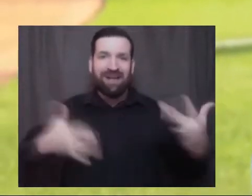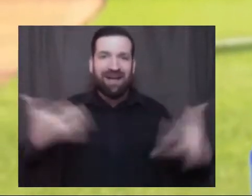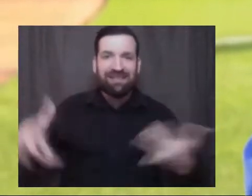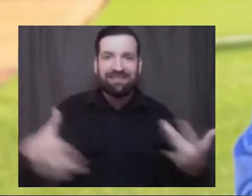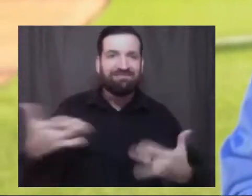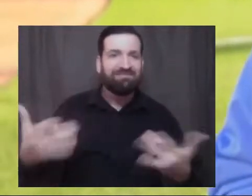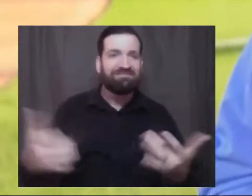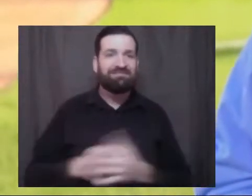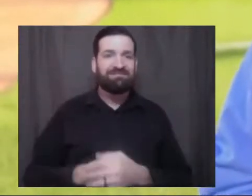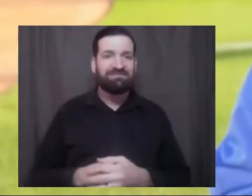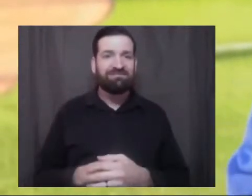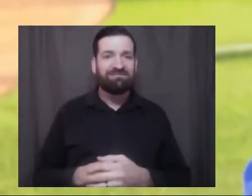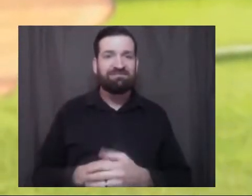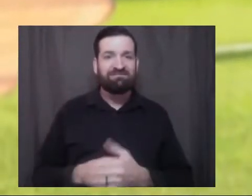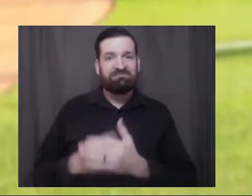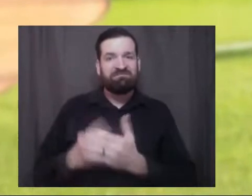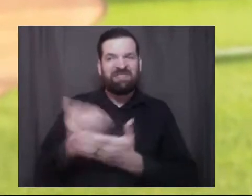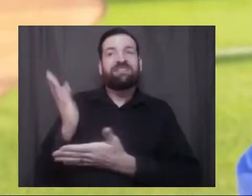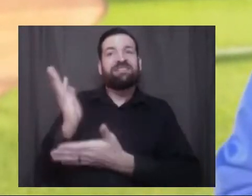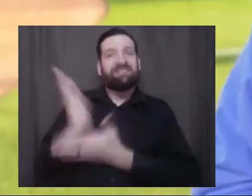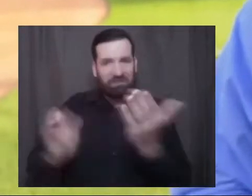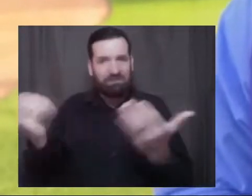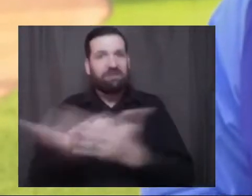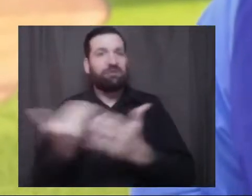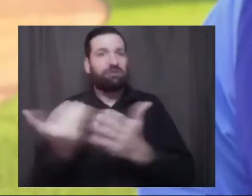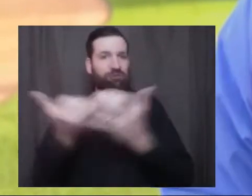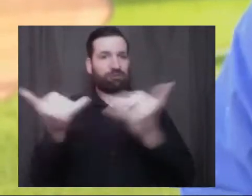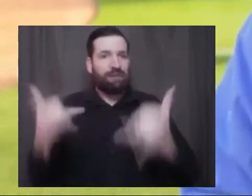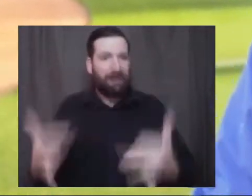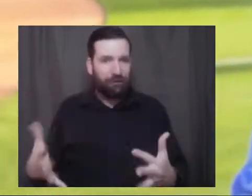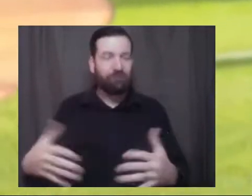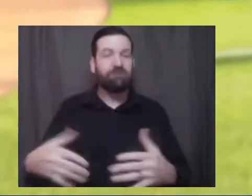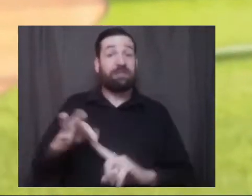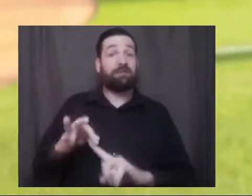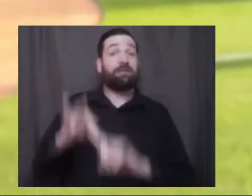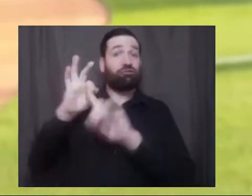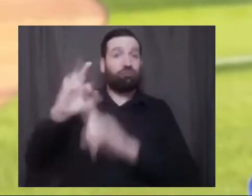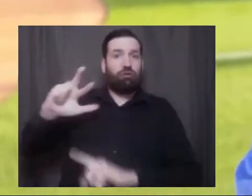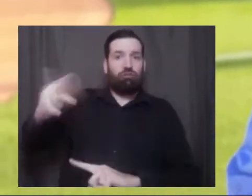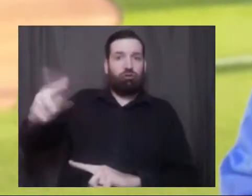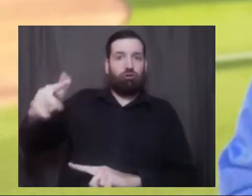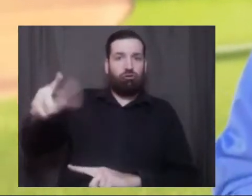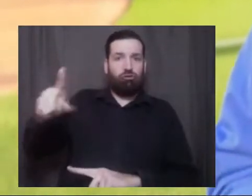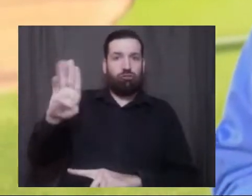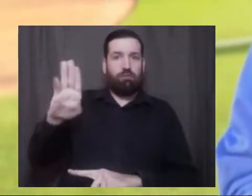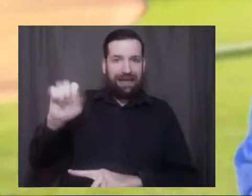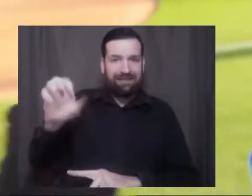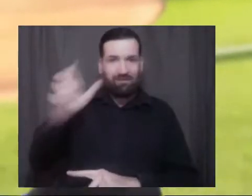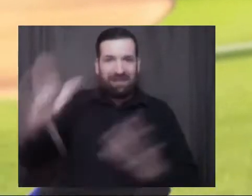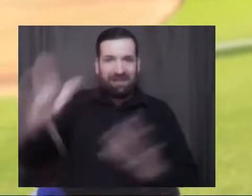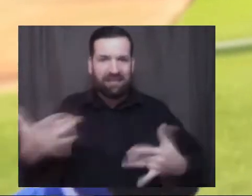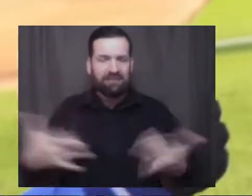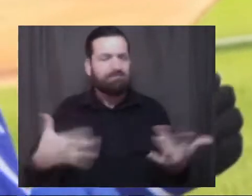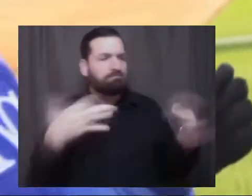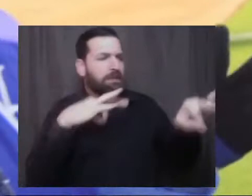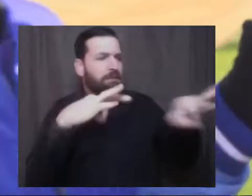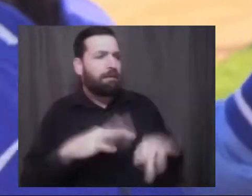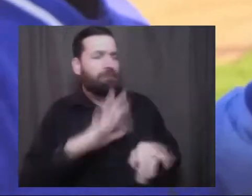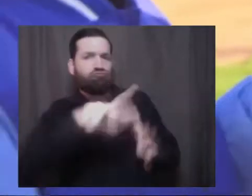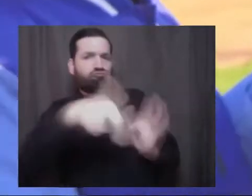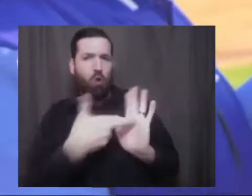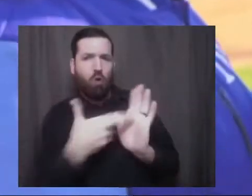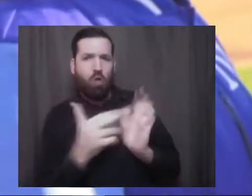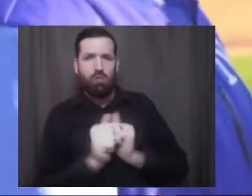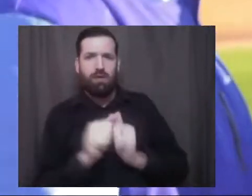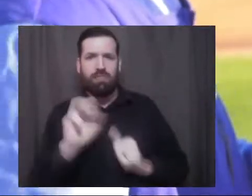We have some new players, especially one playing third base today, right. So it's going to be exciting for the team. So explain what your role is with MLB, if people